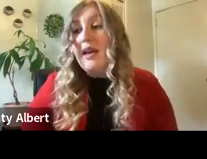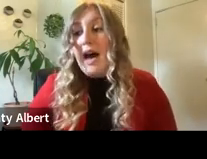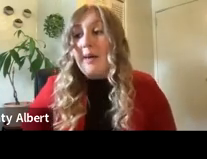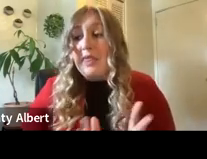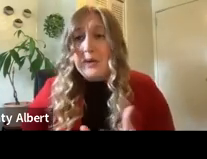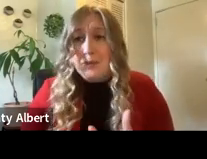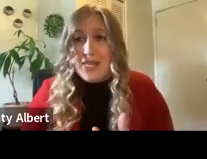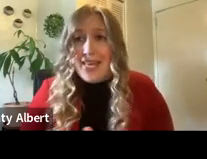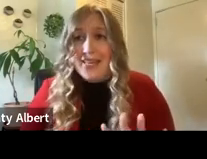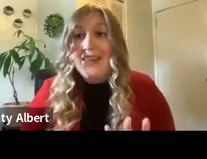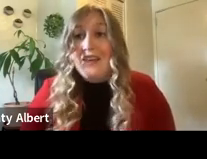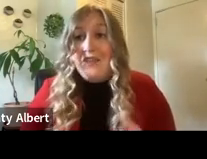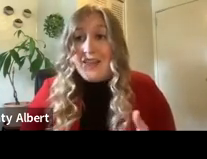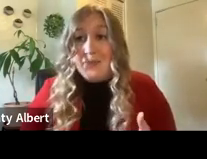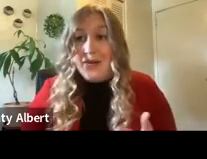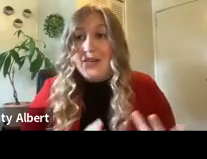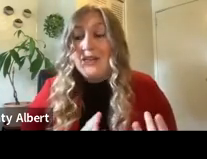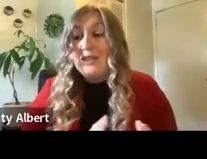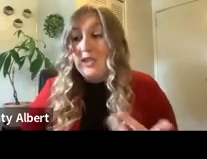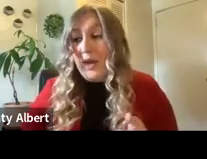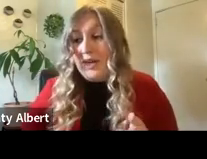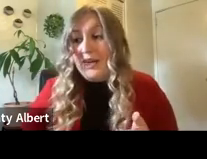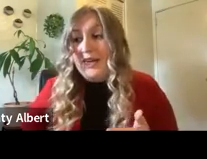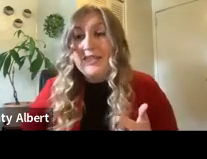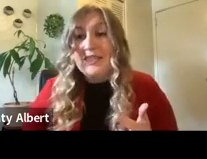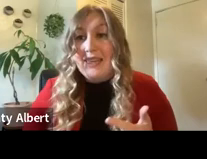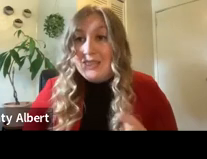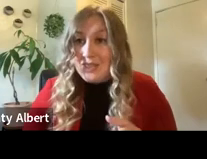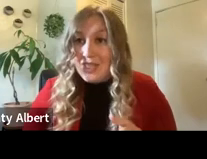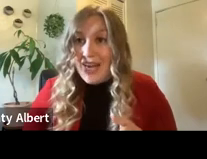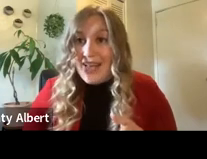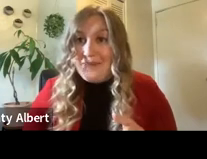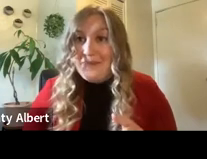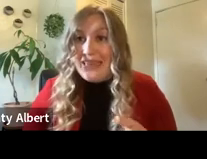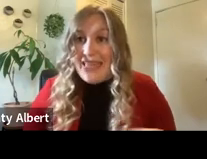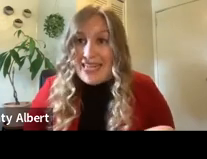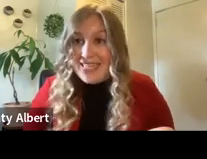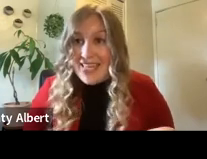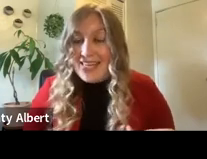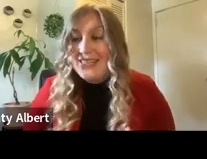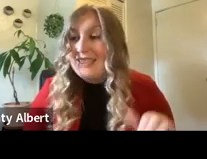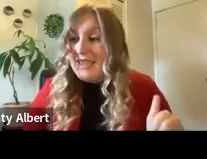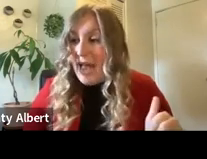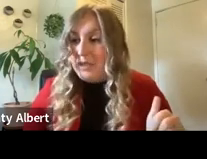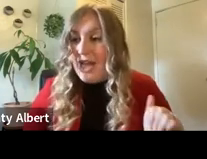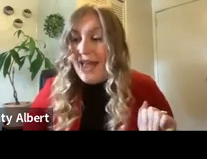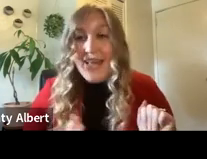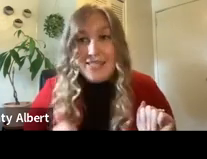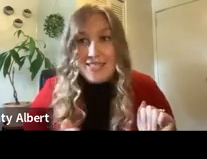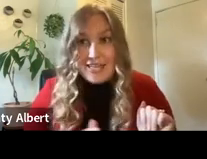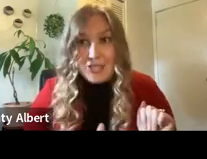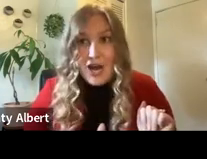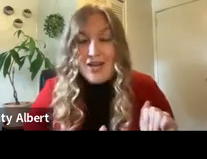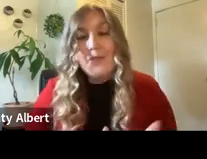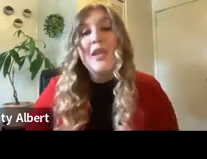platforms, those being Facebook, Twitter, Instagram, LinkedIn, Snapchat,